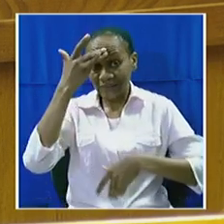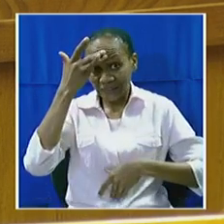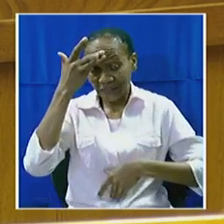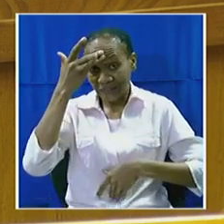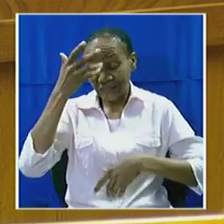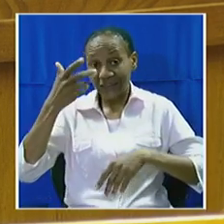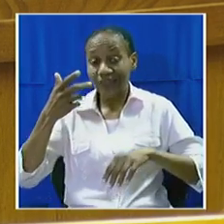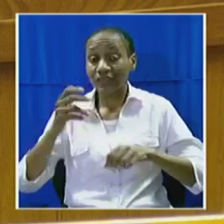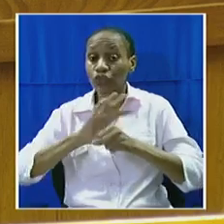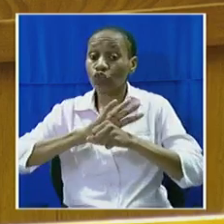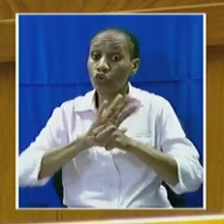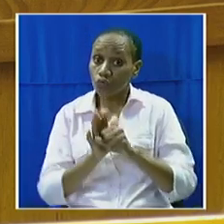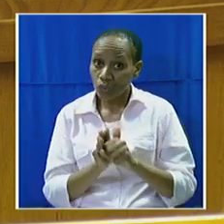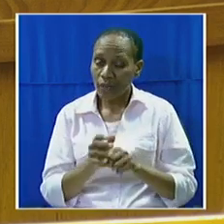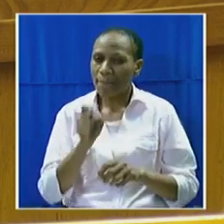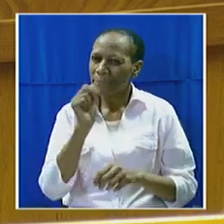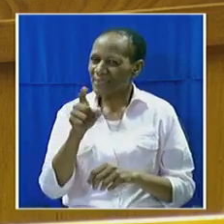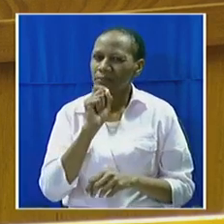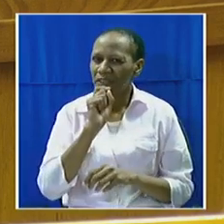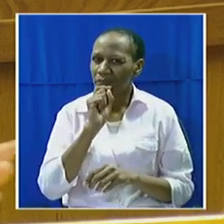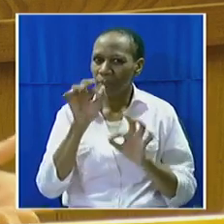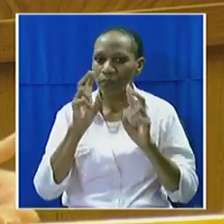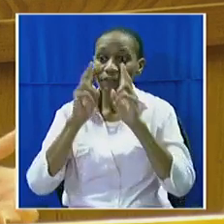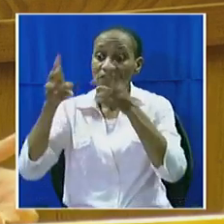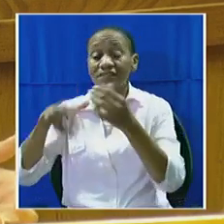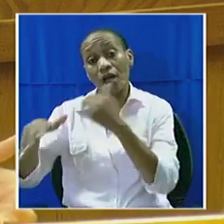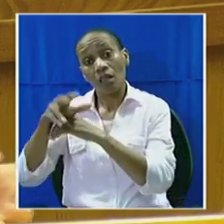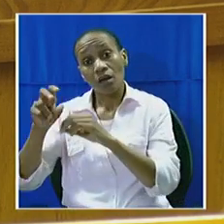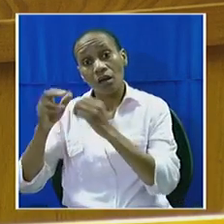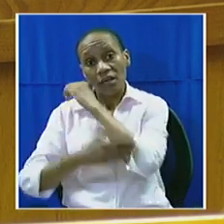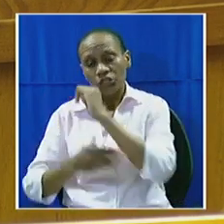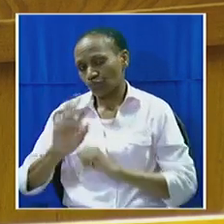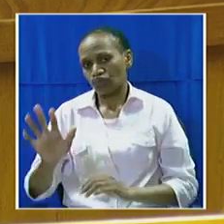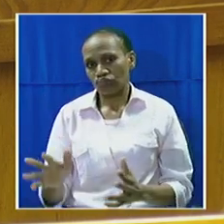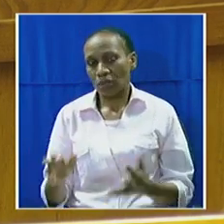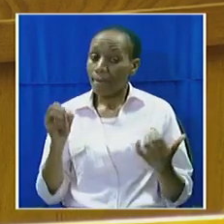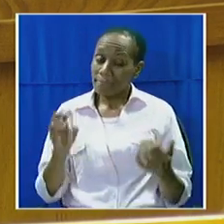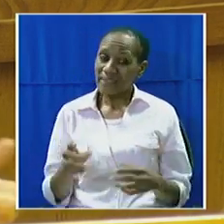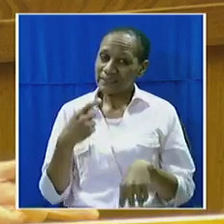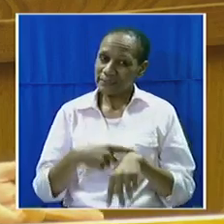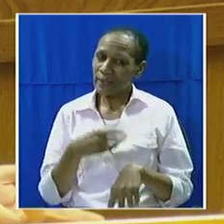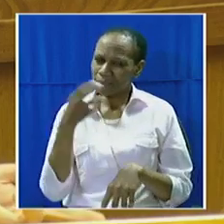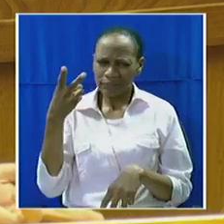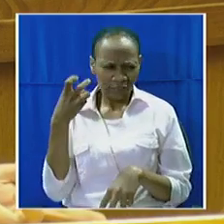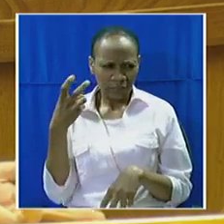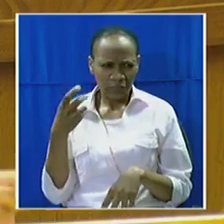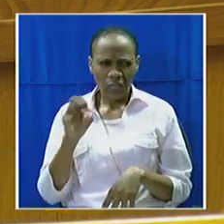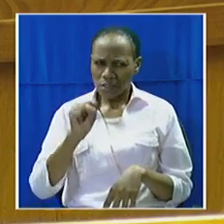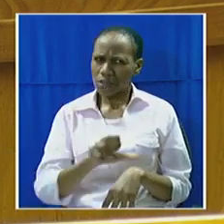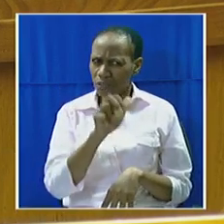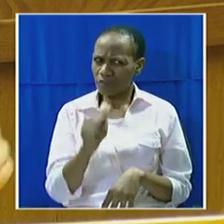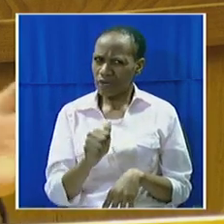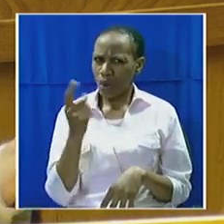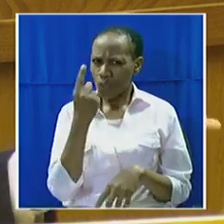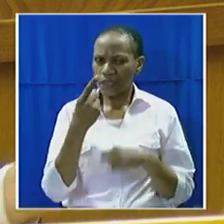telling them to avoid traveling to that country. Very diplomatic, but at that stage we are the only country with that